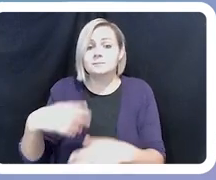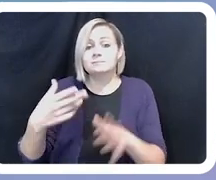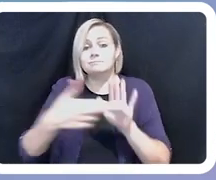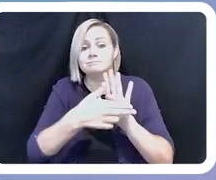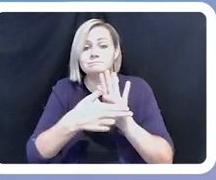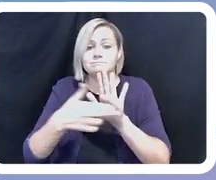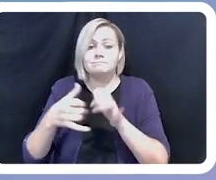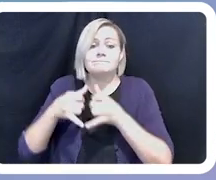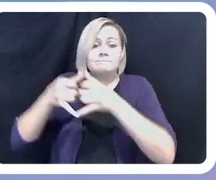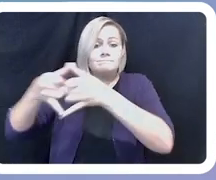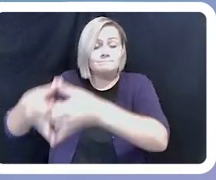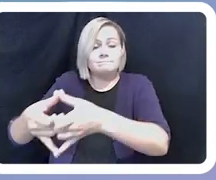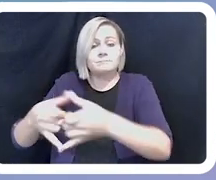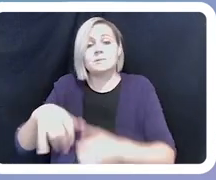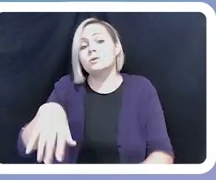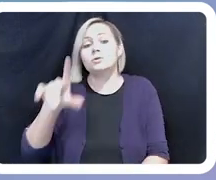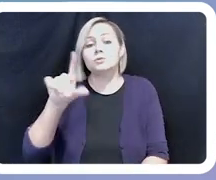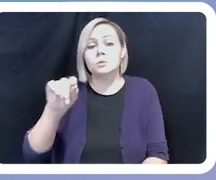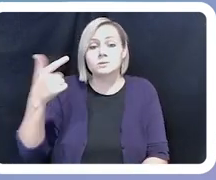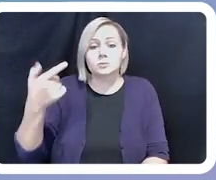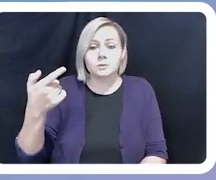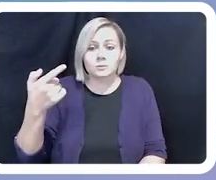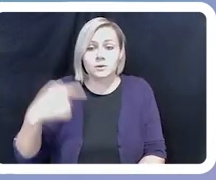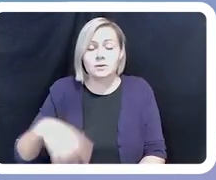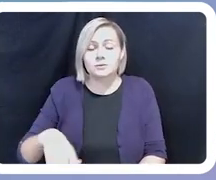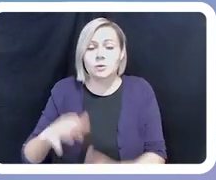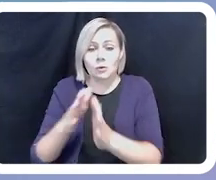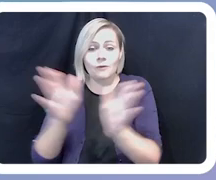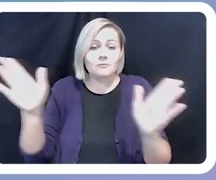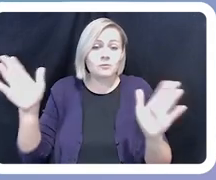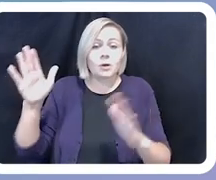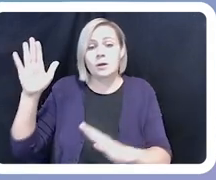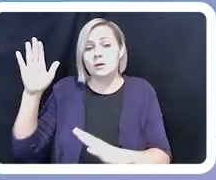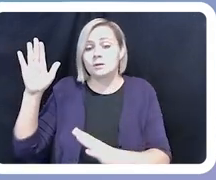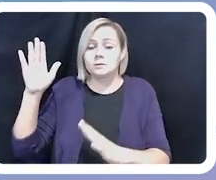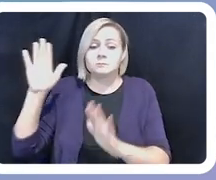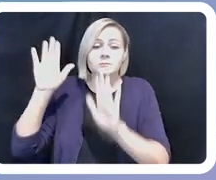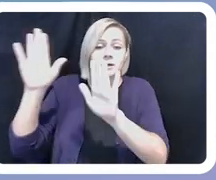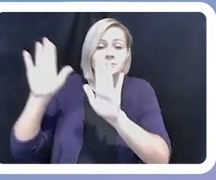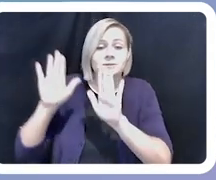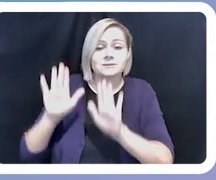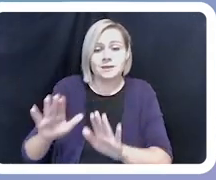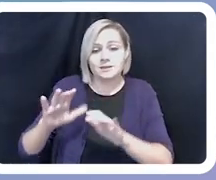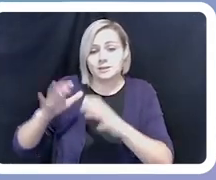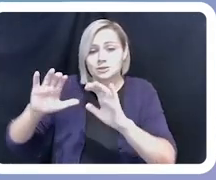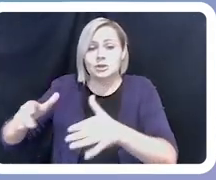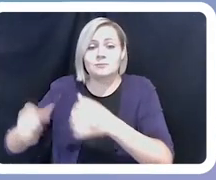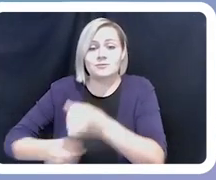the 2020-2021 overall Outstanding Chapter of the Year.